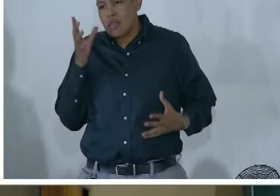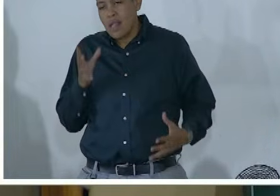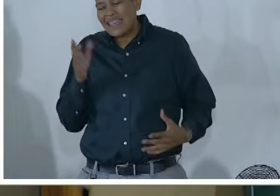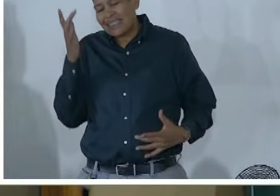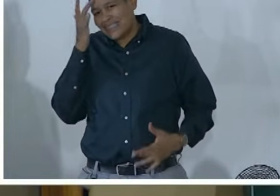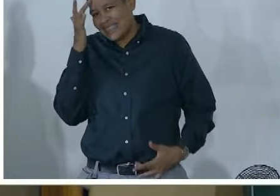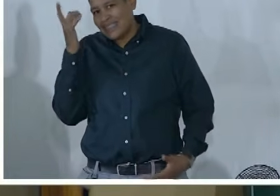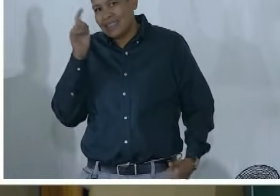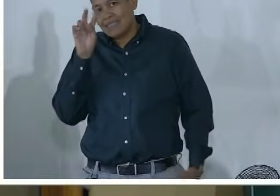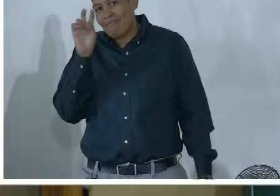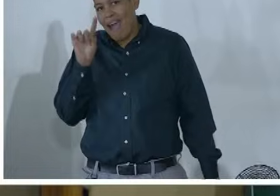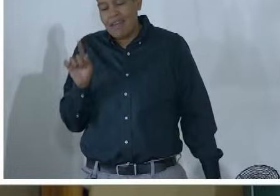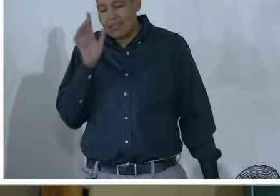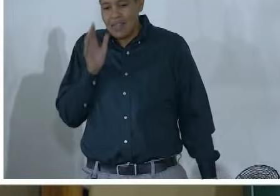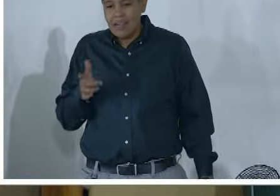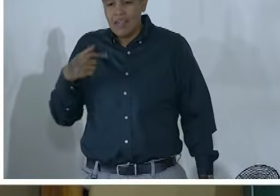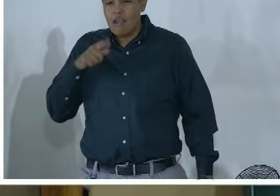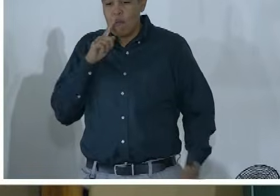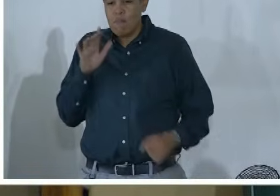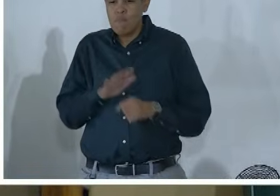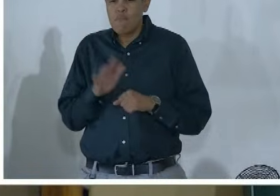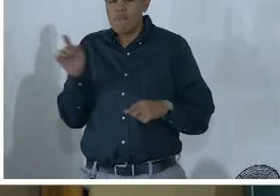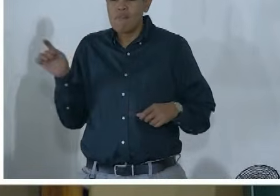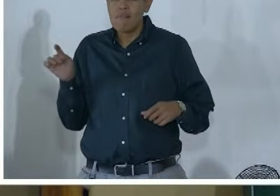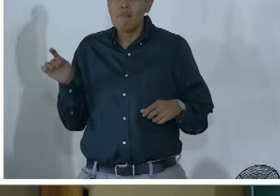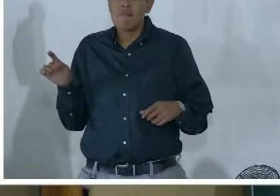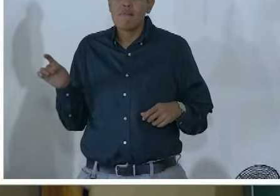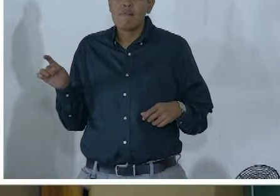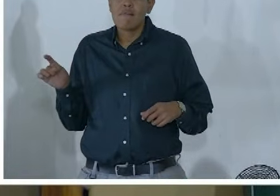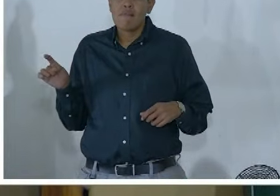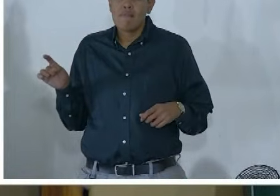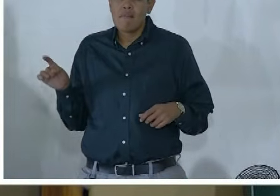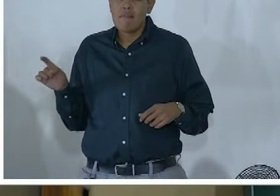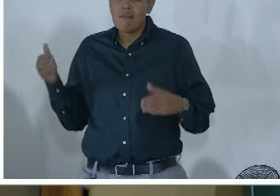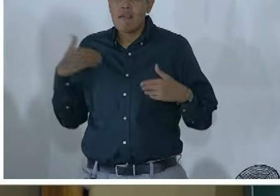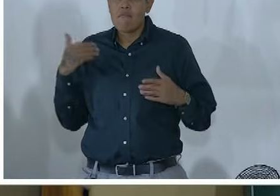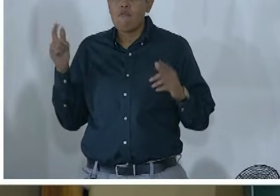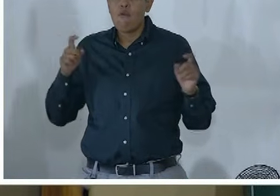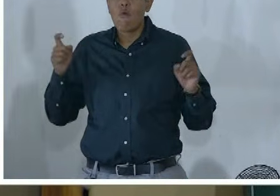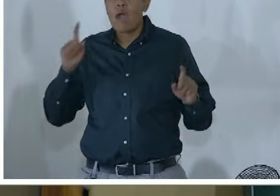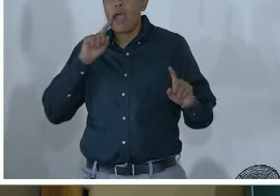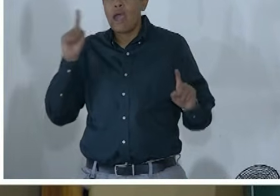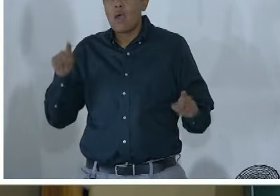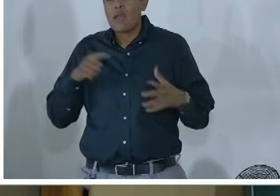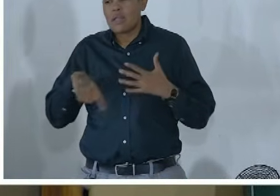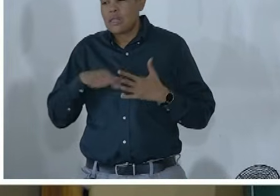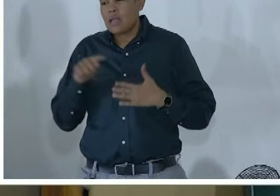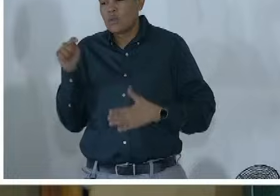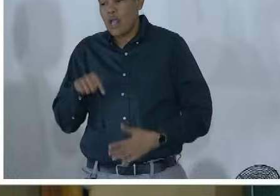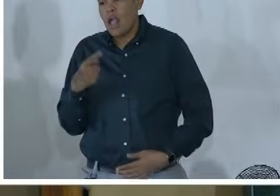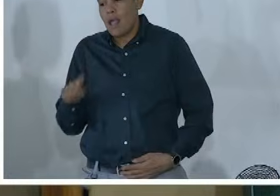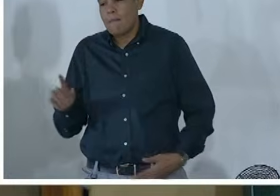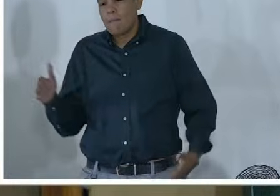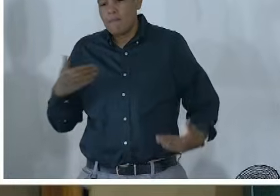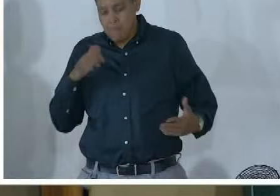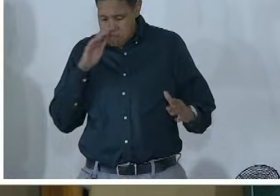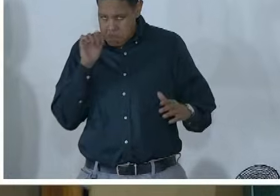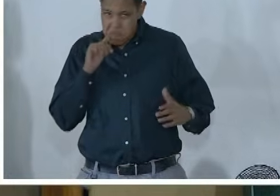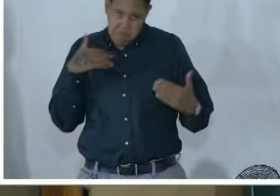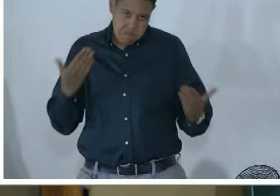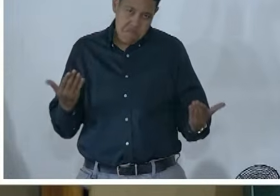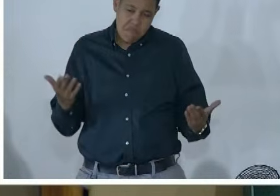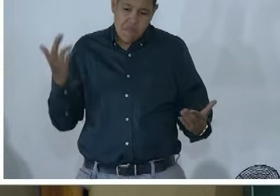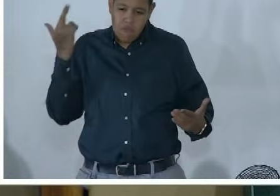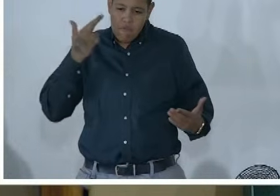and he therefore has promised to have the questions answered next week. So as